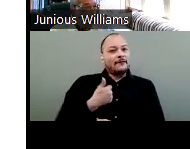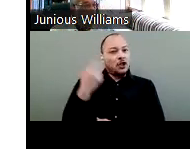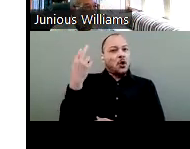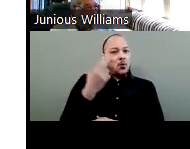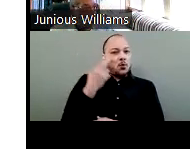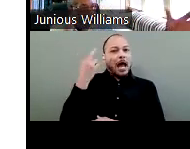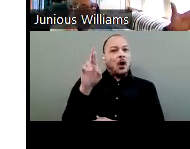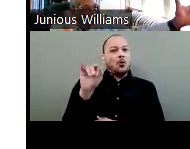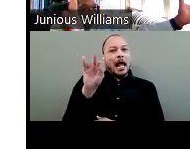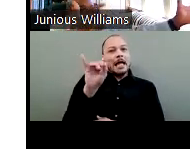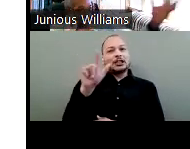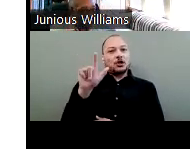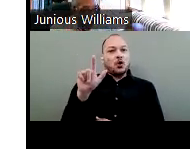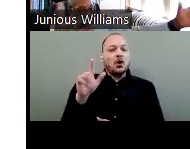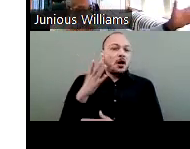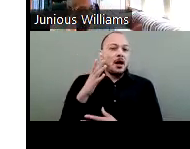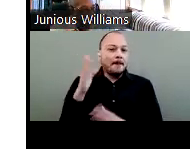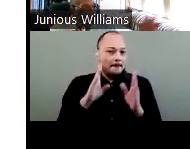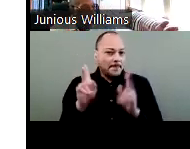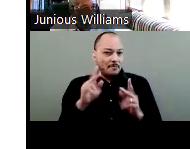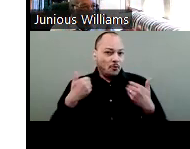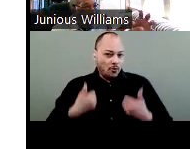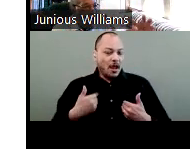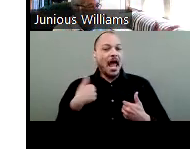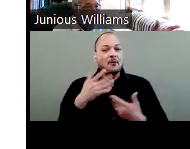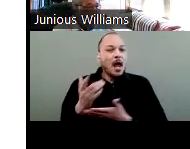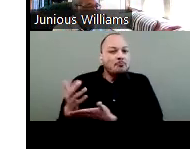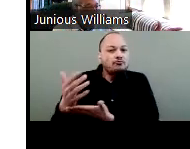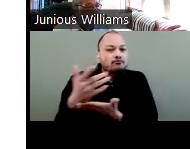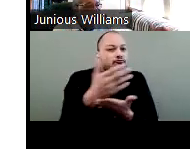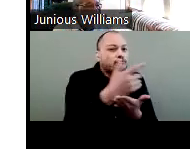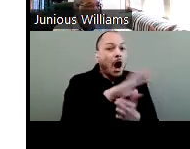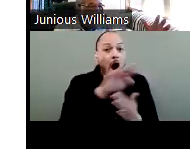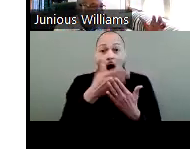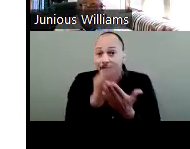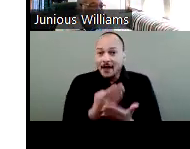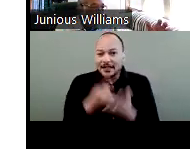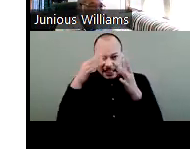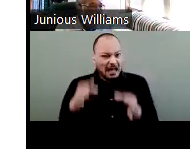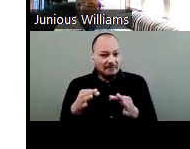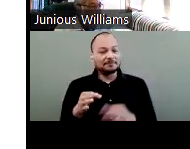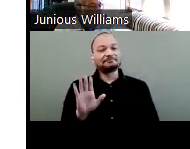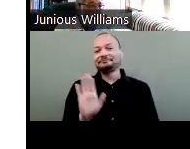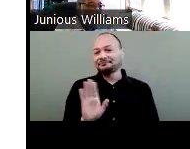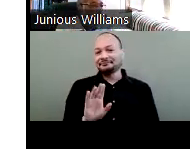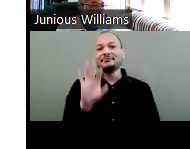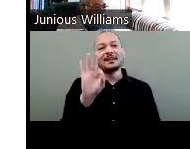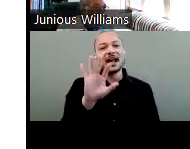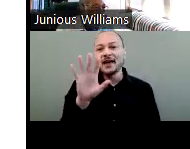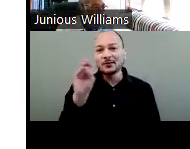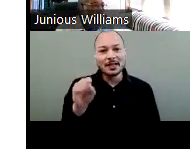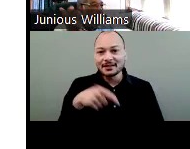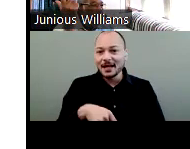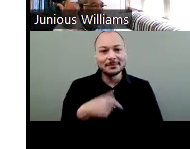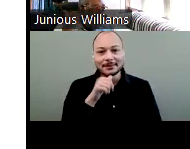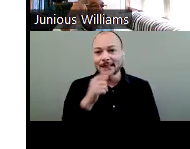rational beings, and that we pull together all the evidence and we make a decision. 95% of the time, that ain't what we're